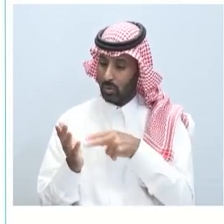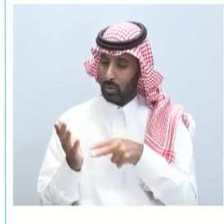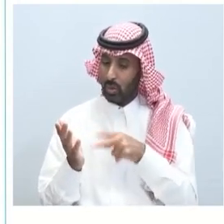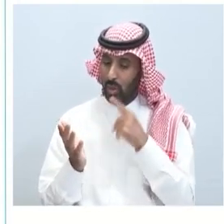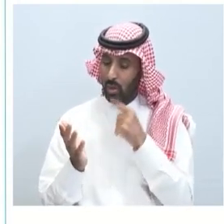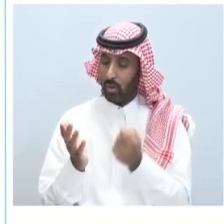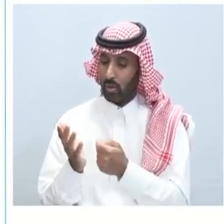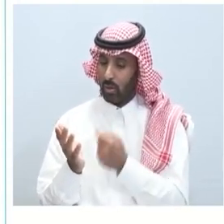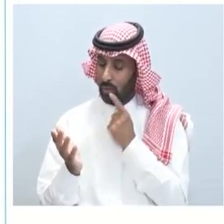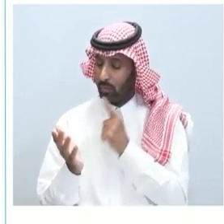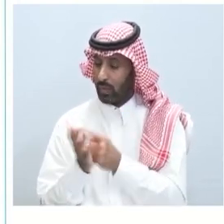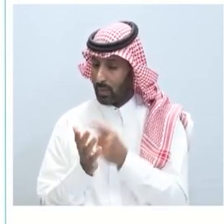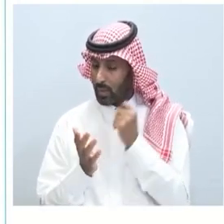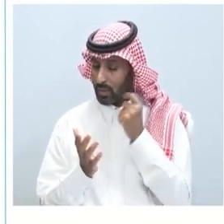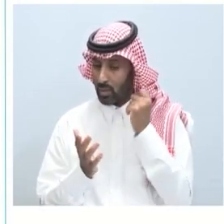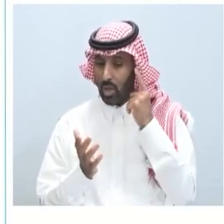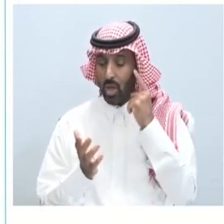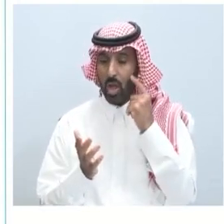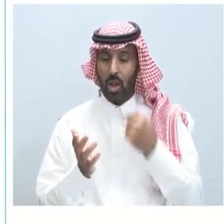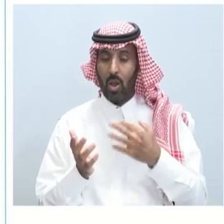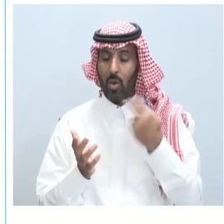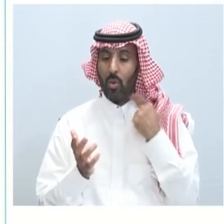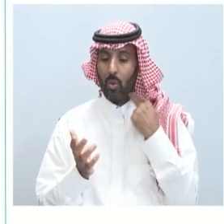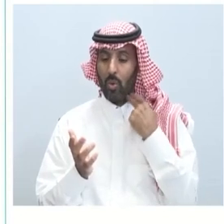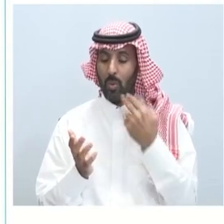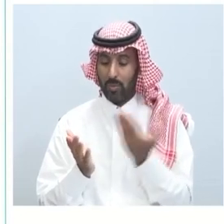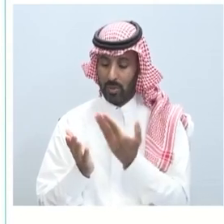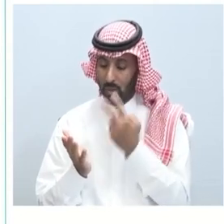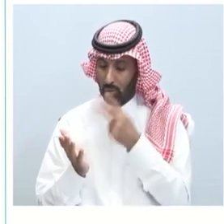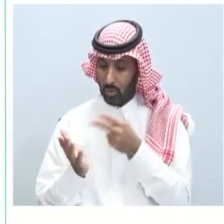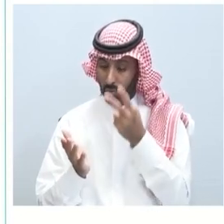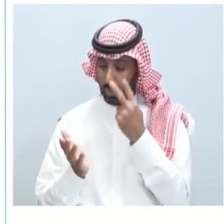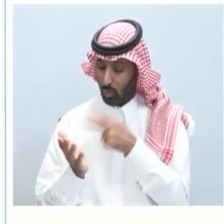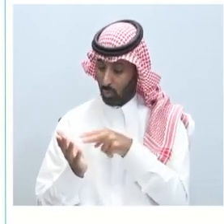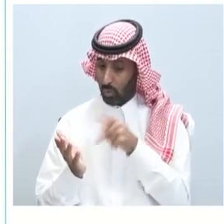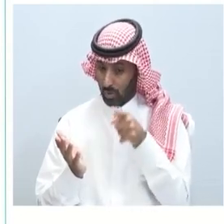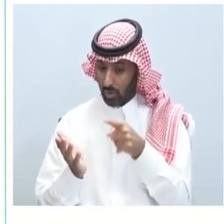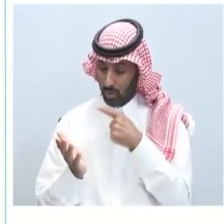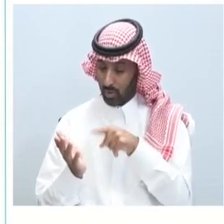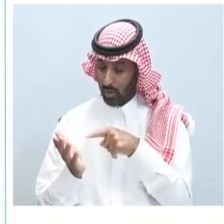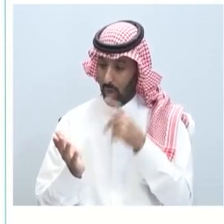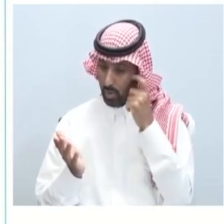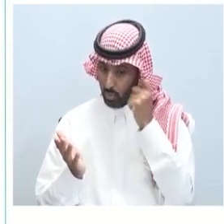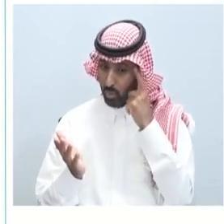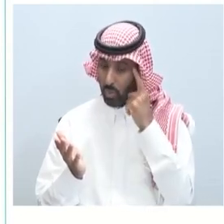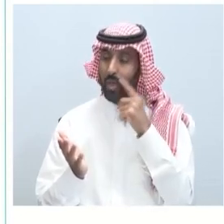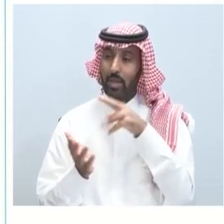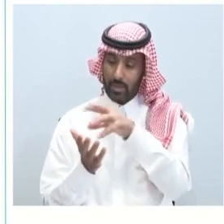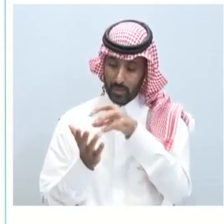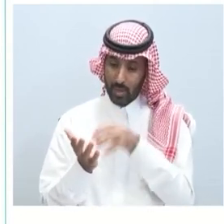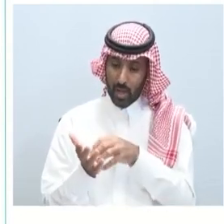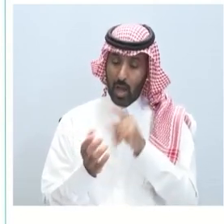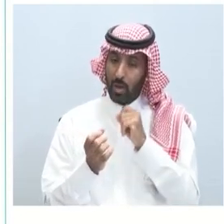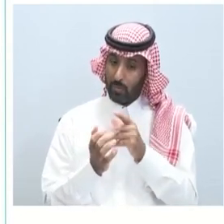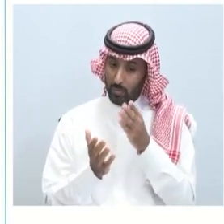he wrote for a science class. You read it and then you realize that he copied it directly from a website.